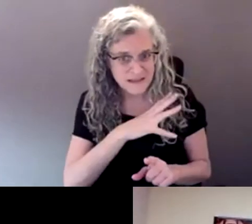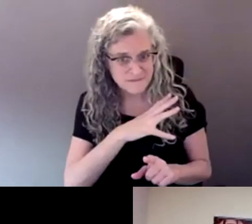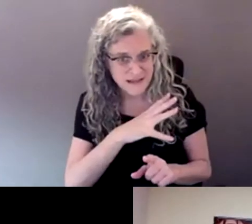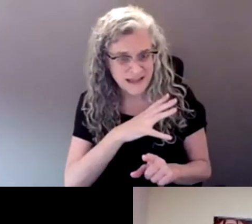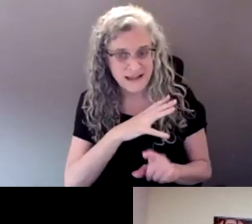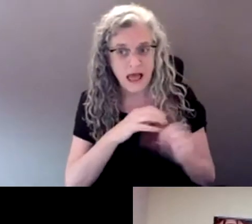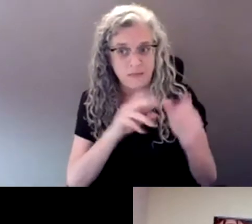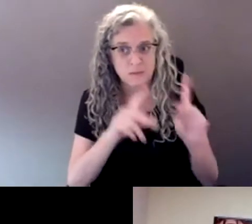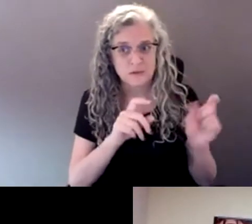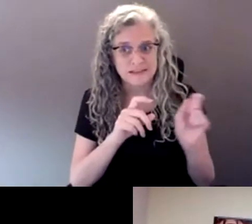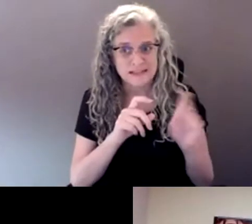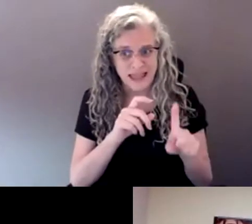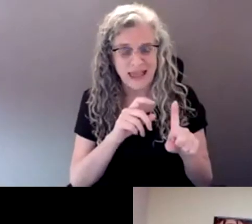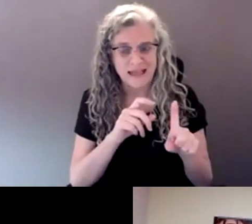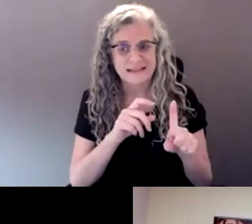to about,